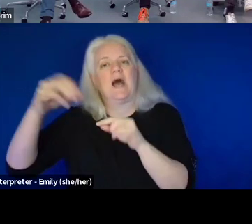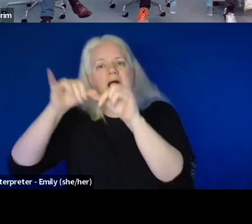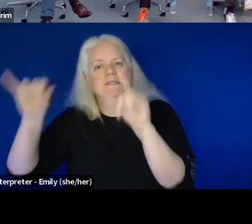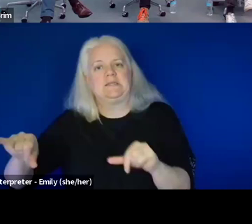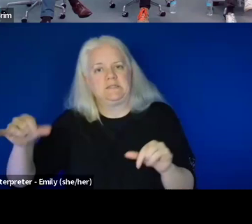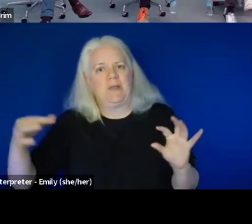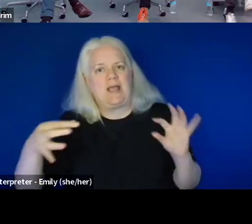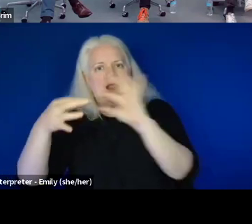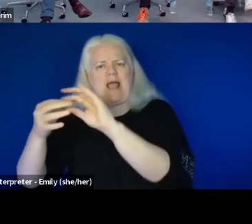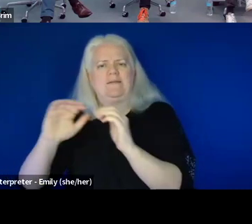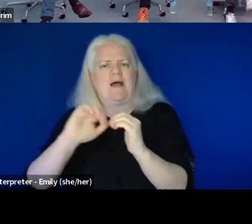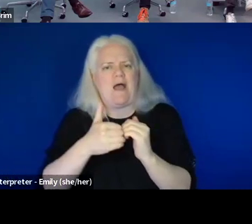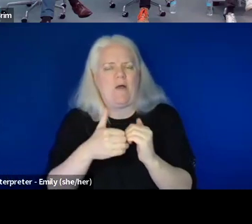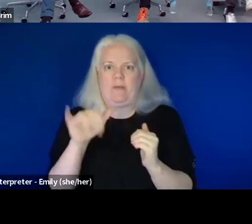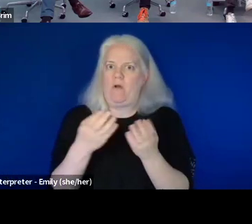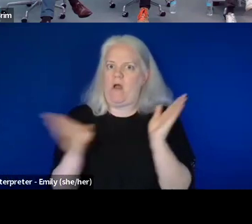around a microphone.